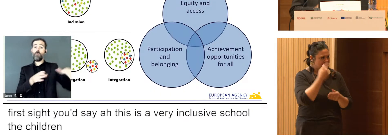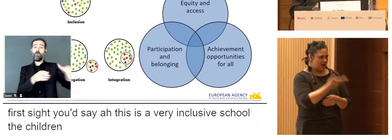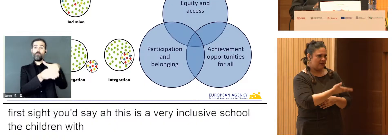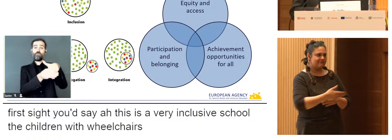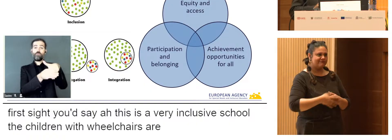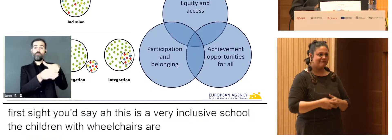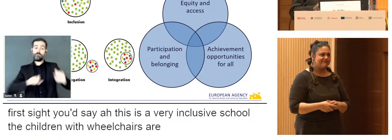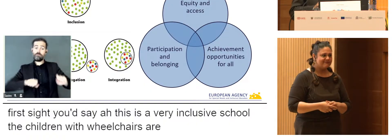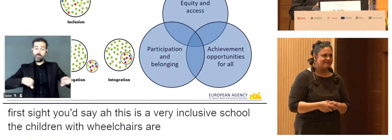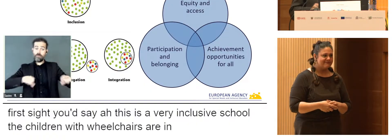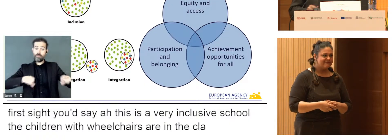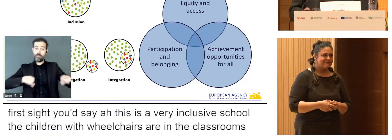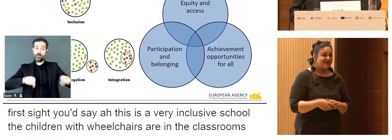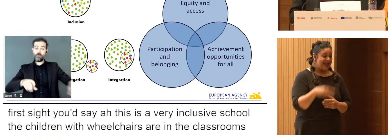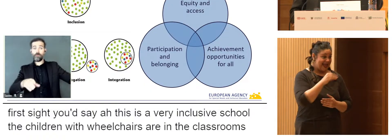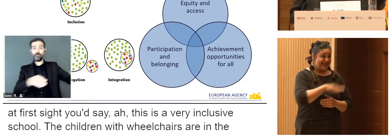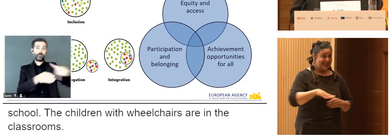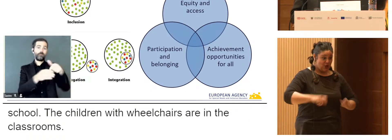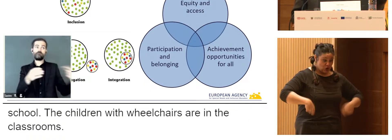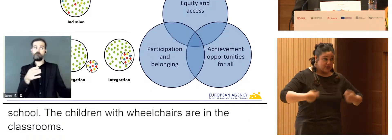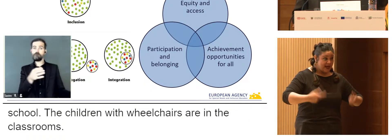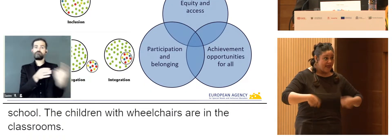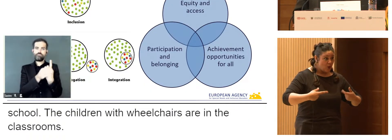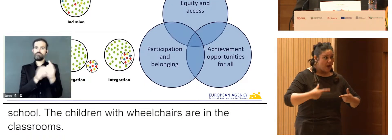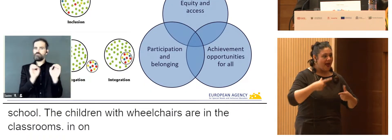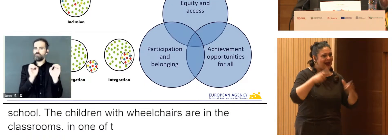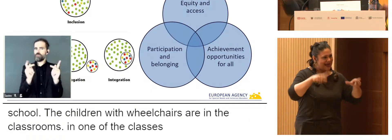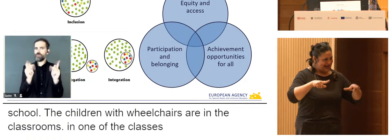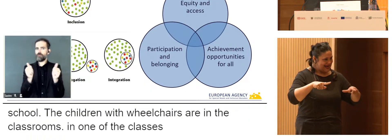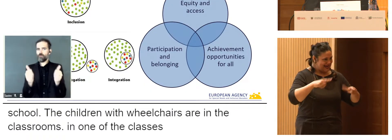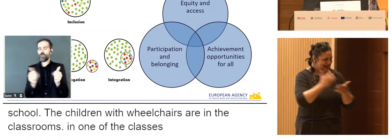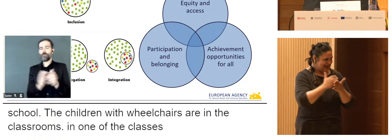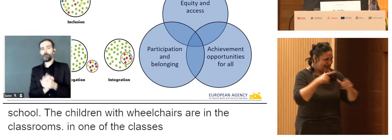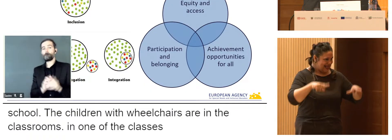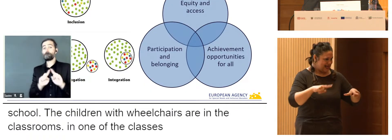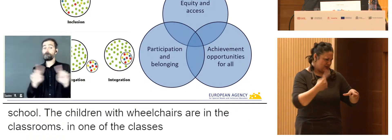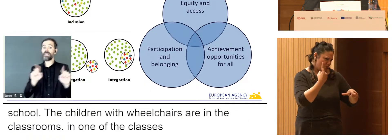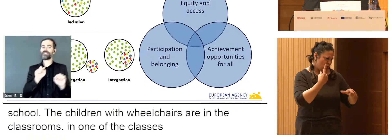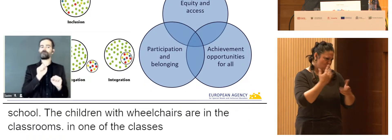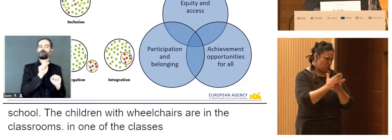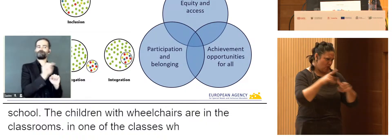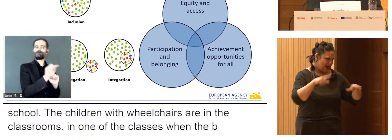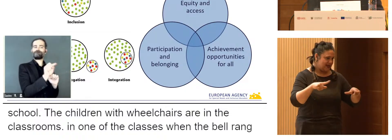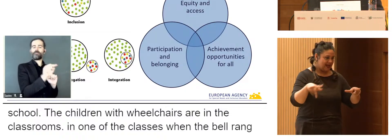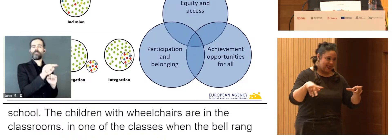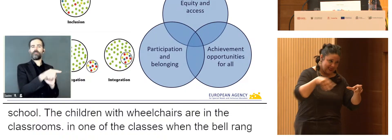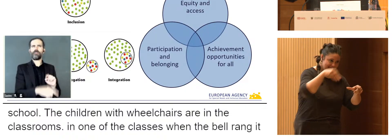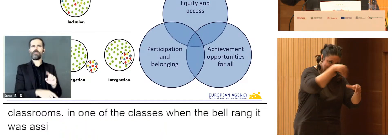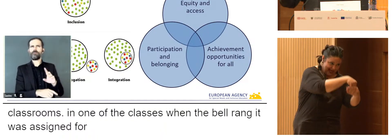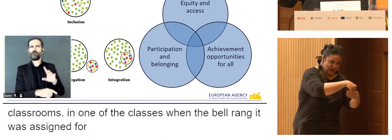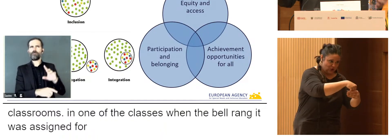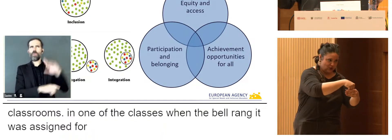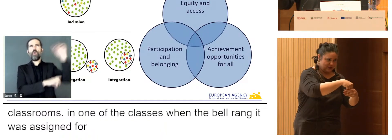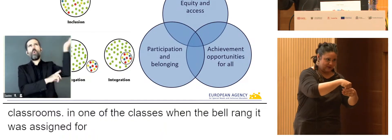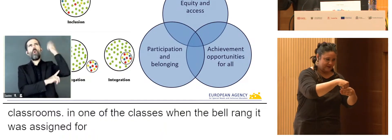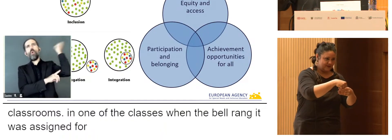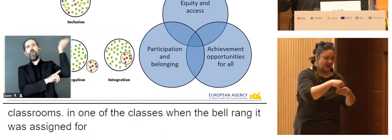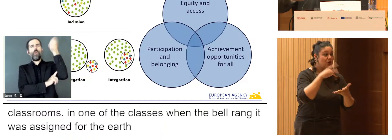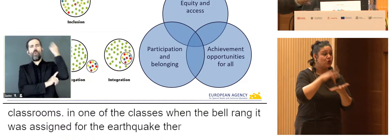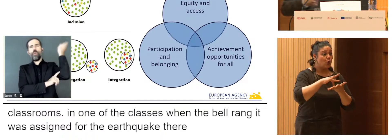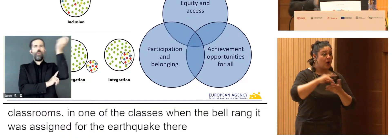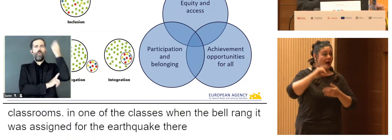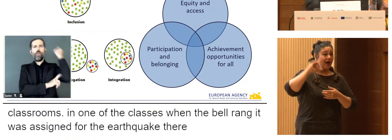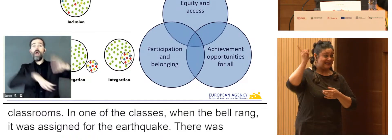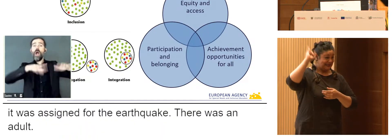in the classrooms. In one of the classes, when the bell rang, it was the sign for the earthquake, there was an